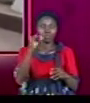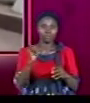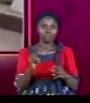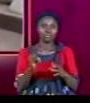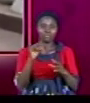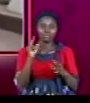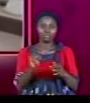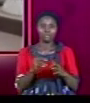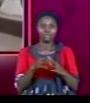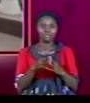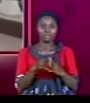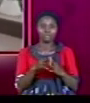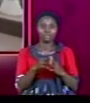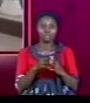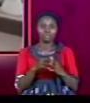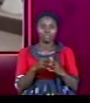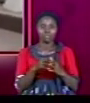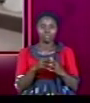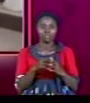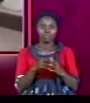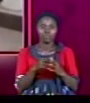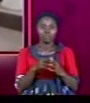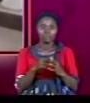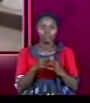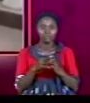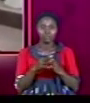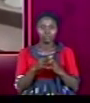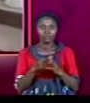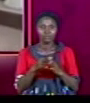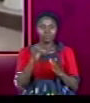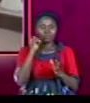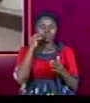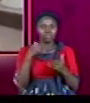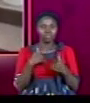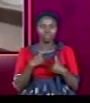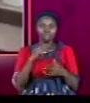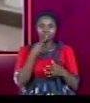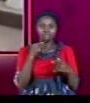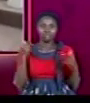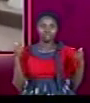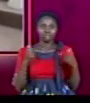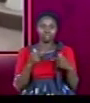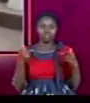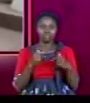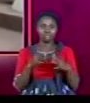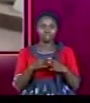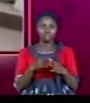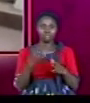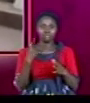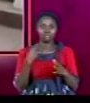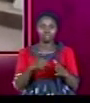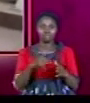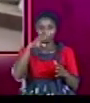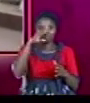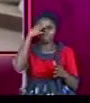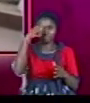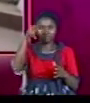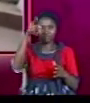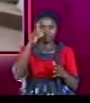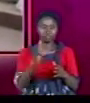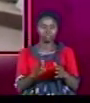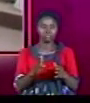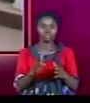with abdominal infection and serious pain. The GS mentioned the infection in the